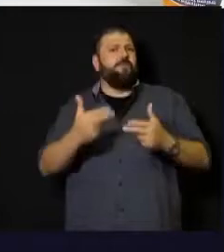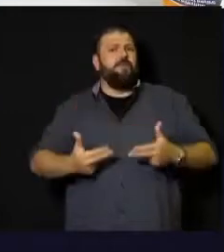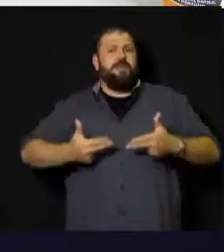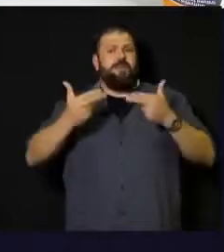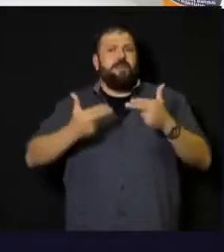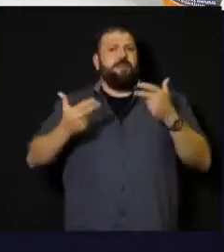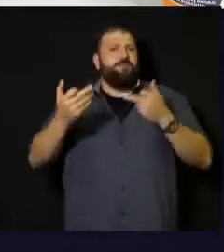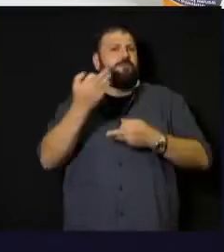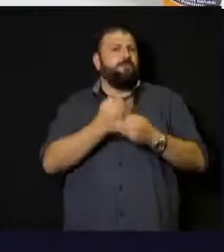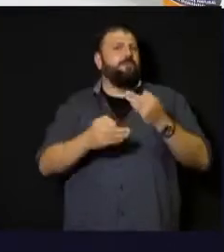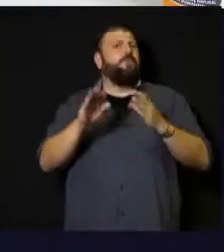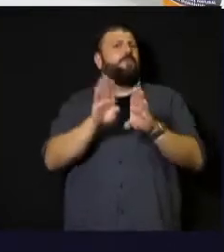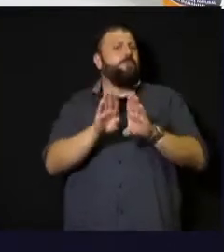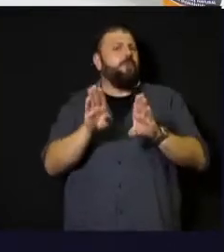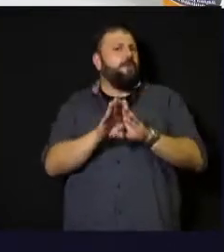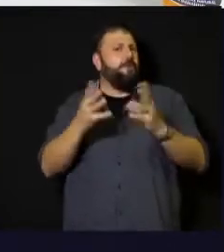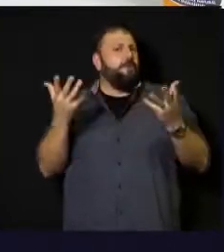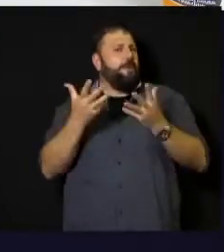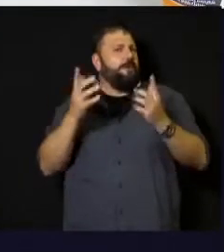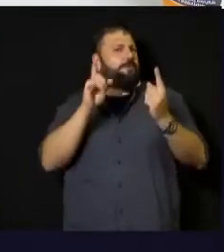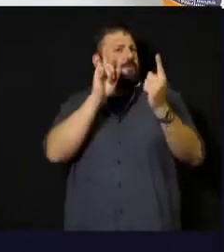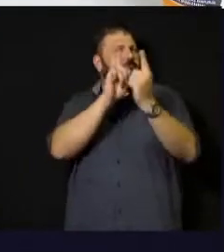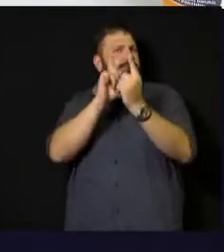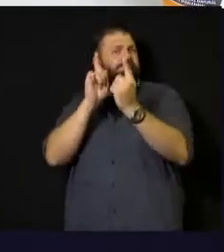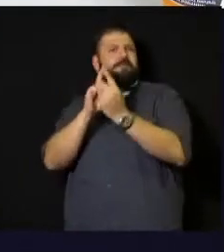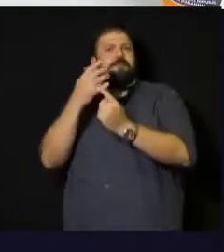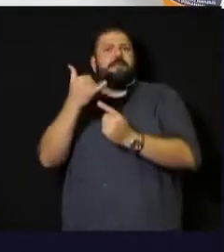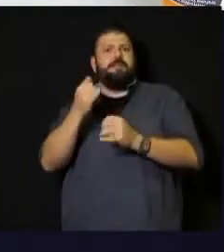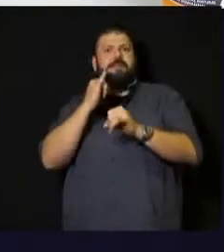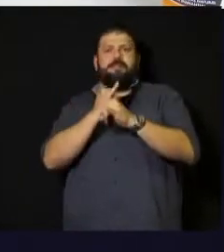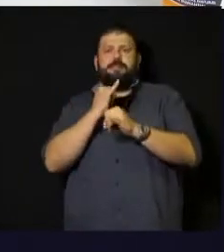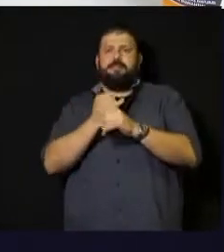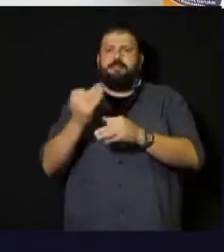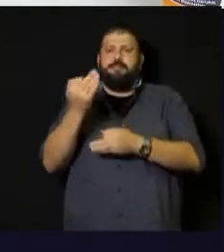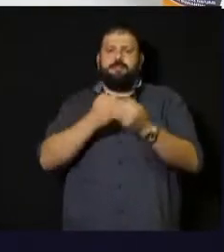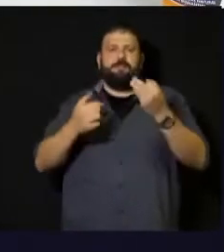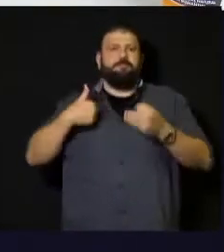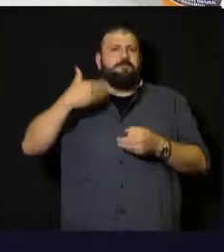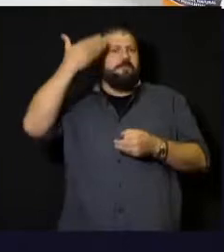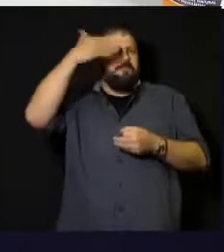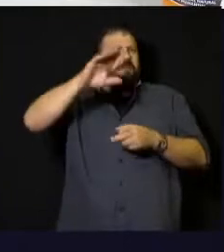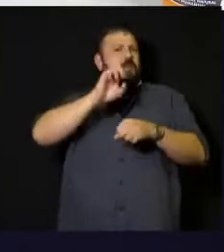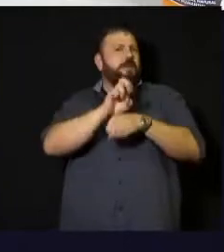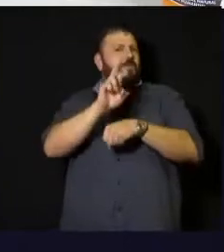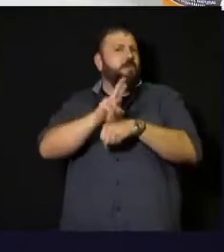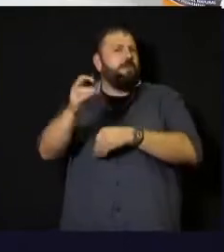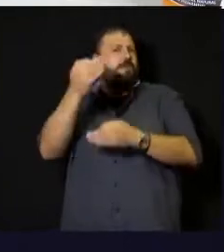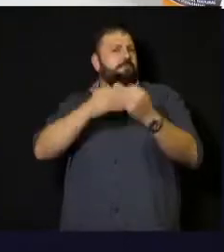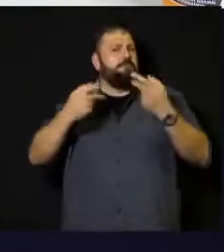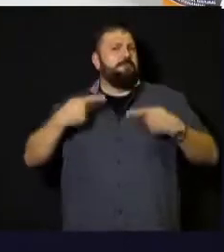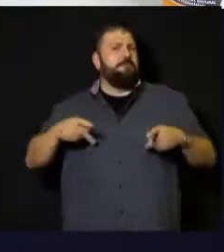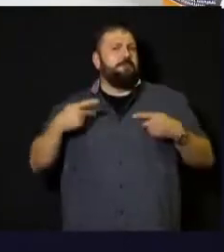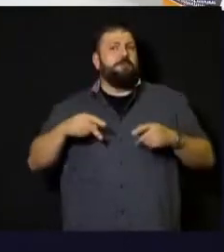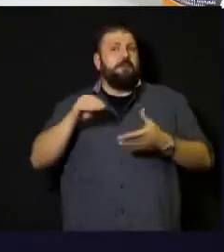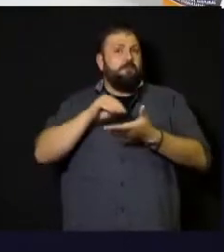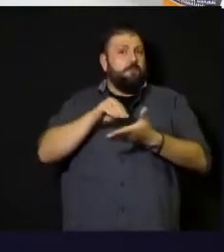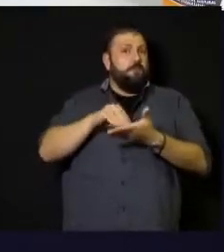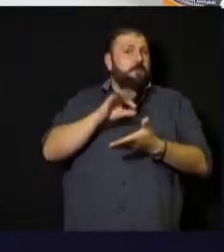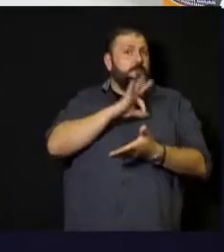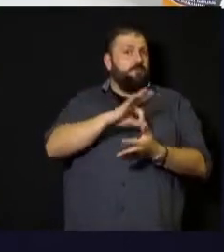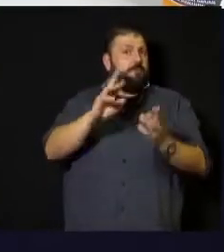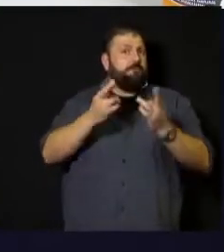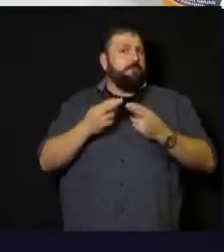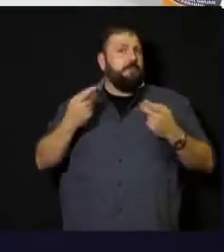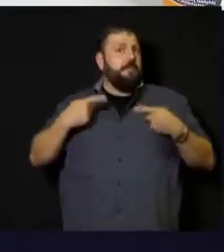do it between the presential or face-to-face and virtual? I don't know if Ecuador you can receive people, maybe not, or maybe just a